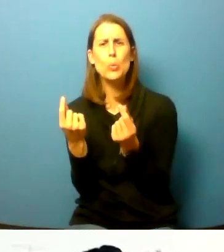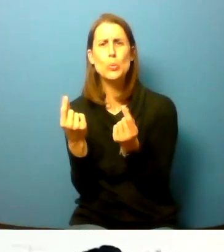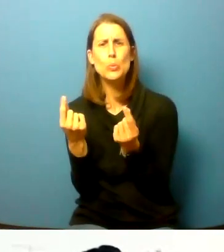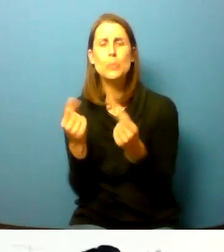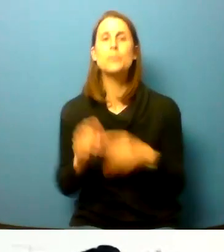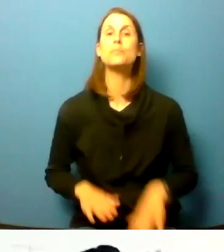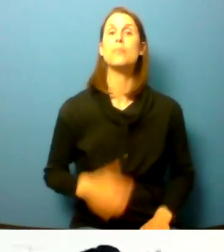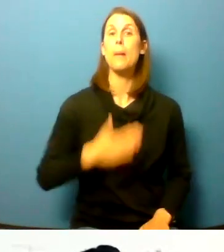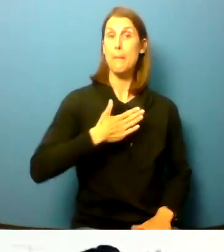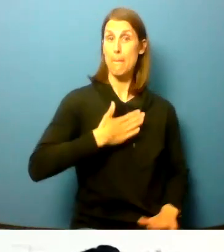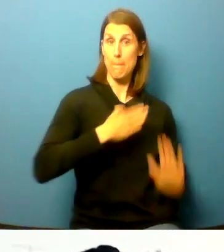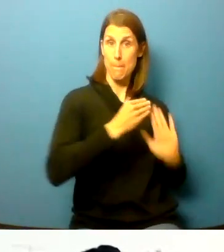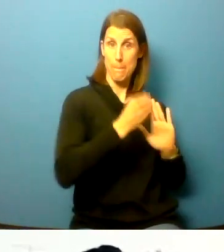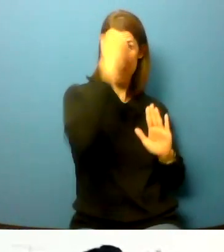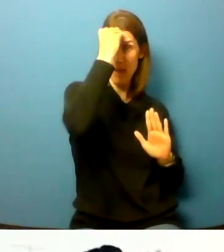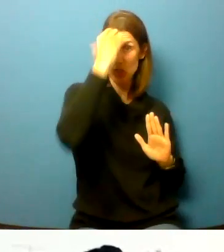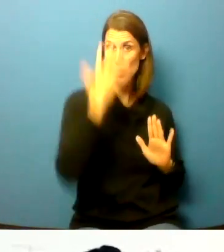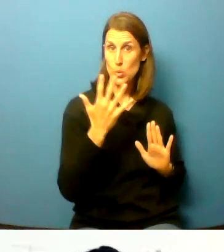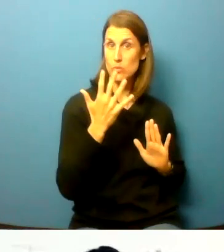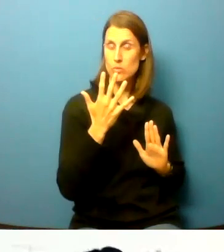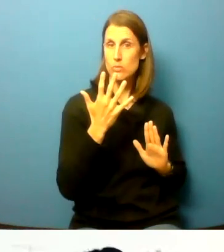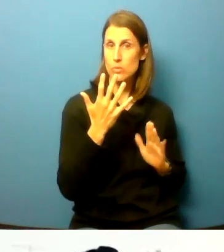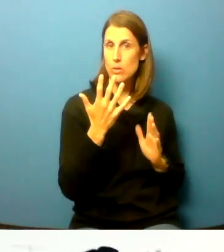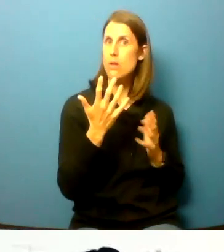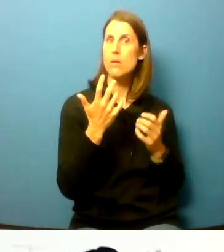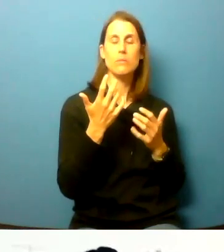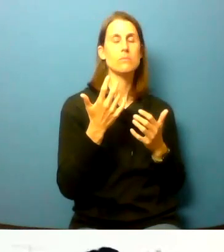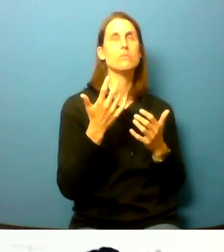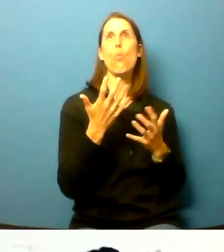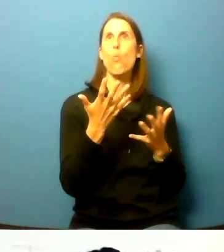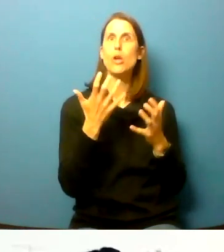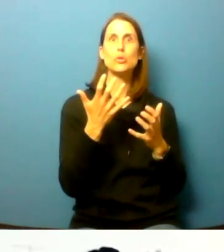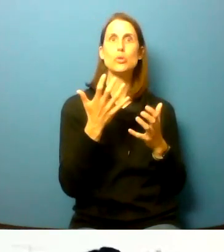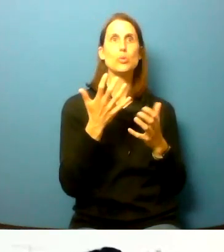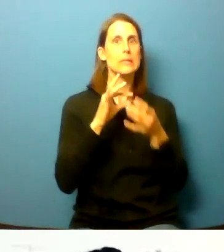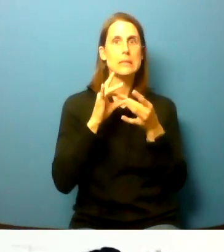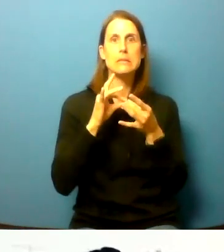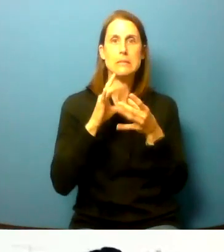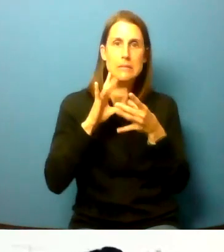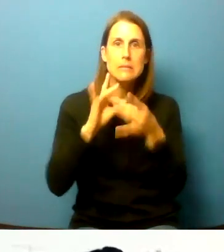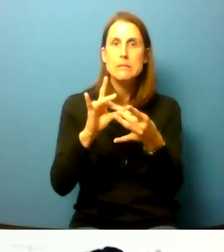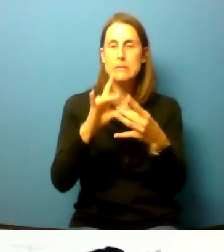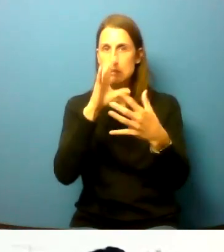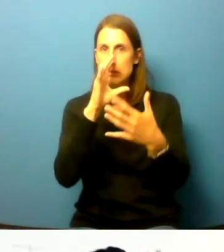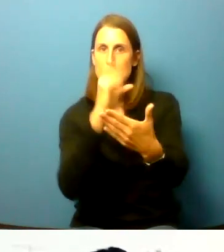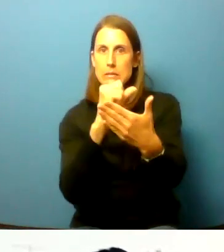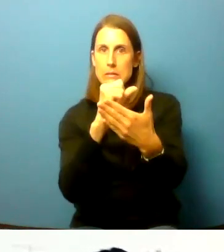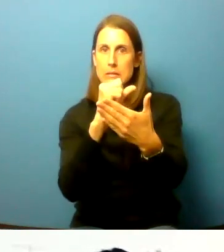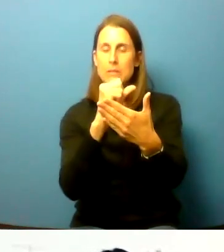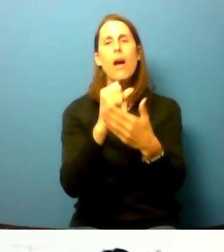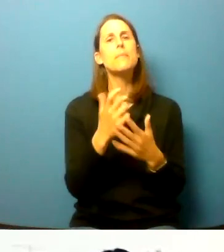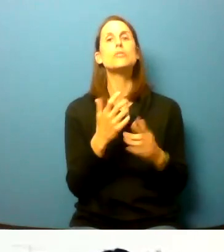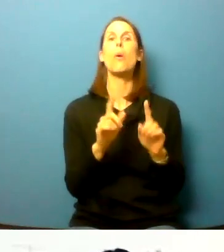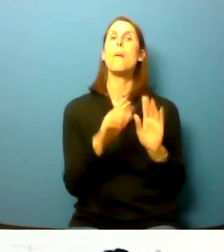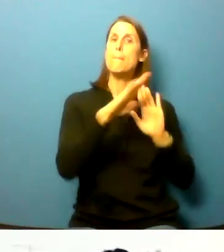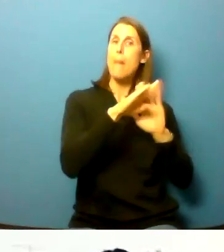students, the biggest thing has been keeping them engaged. And we've tried different backgrounds, but they don't seem to be as interested in that.